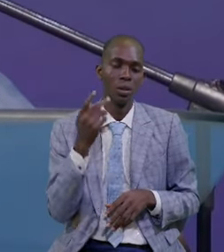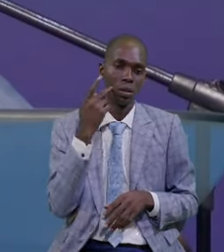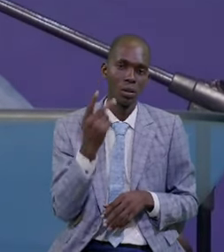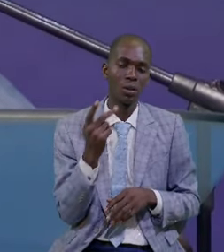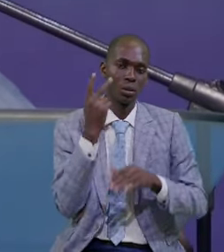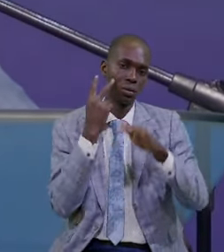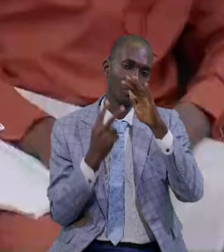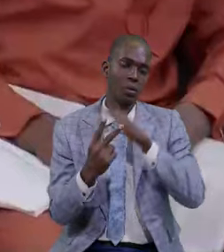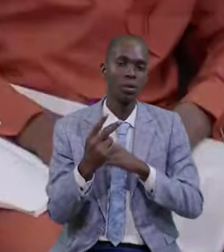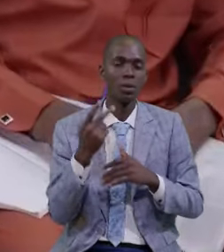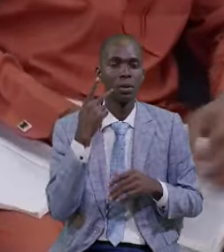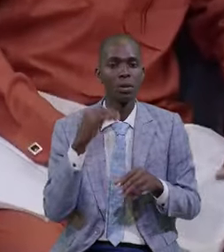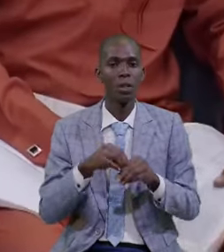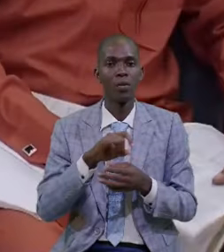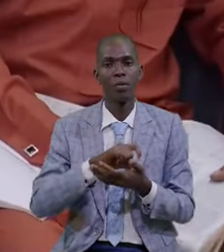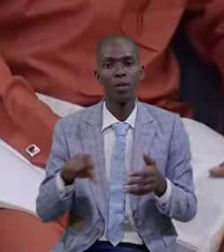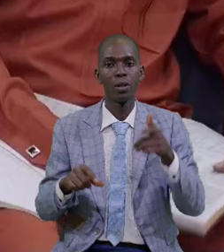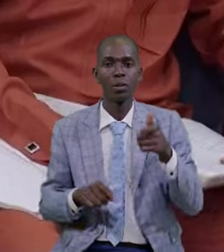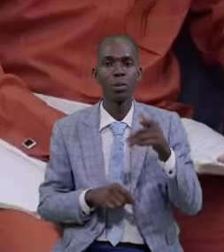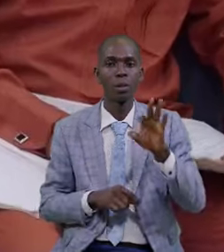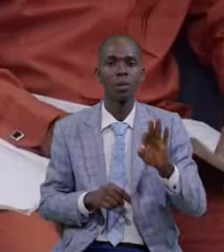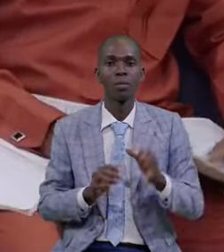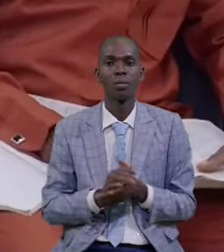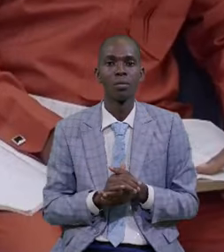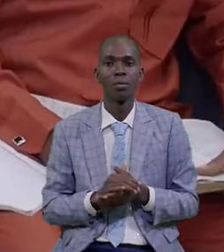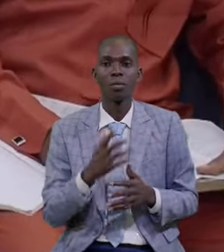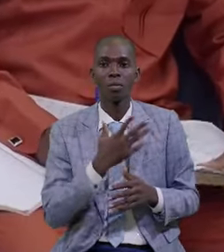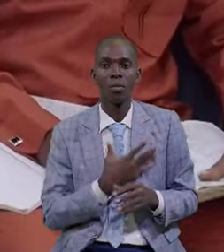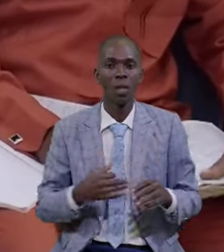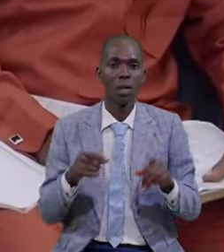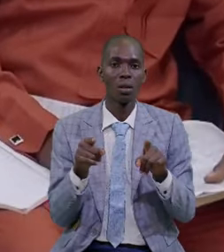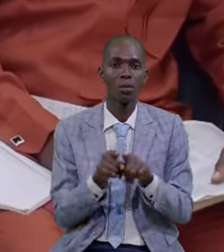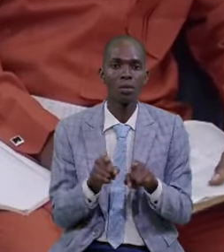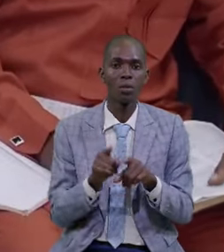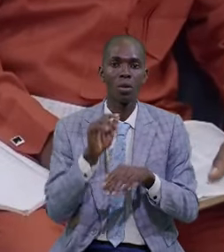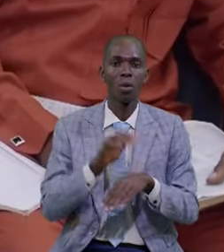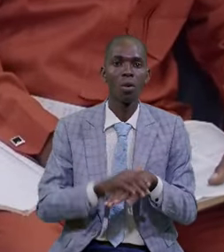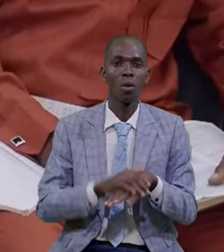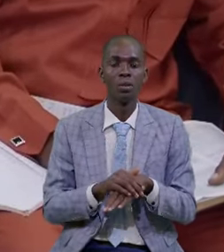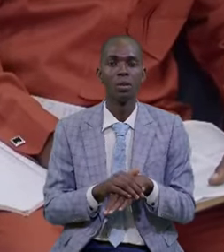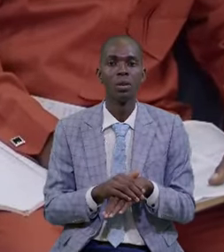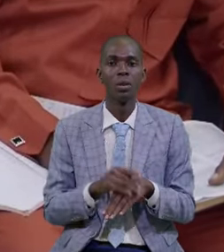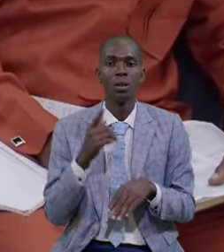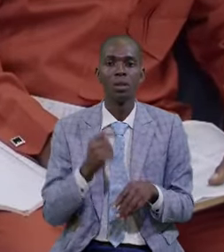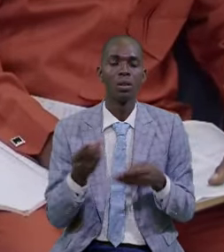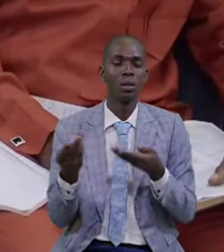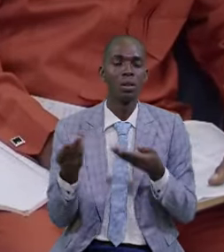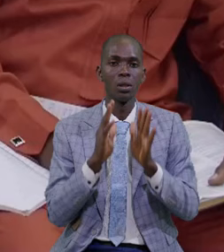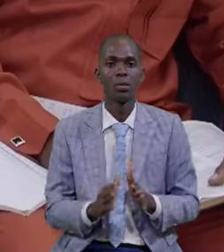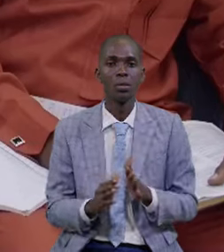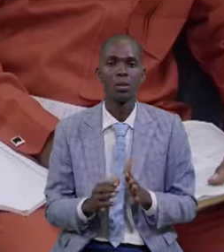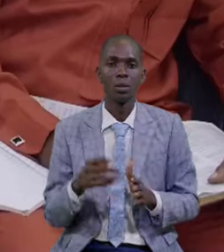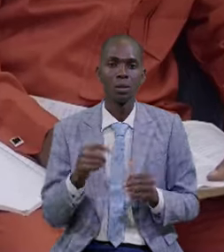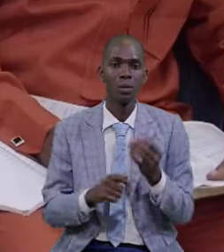Verse 29. And also upon the servants, the flesh,